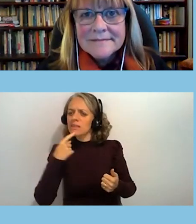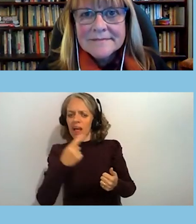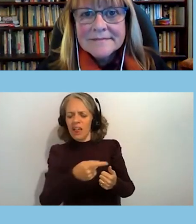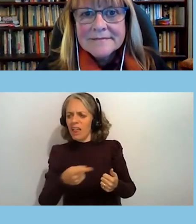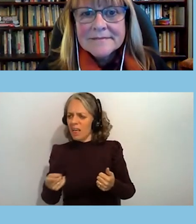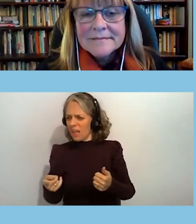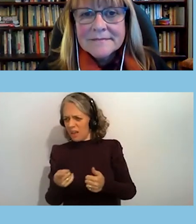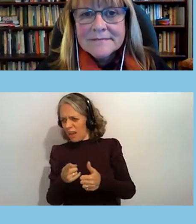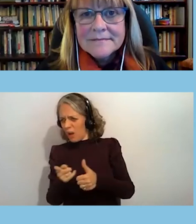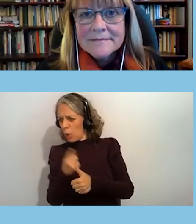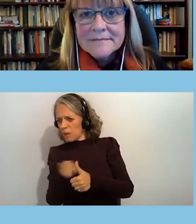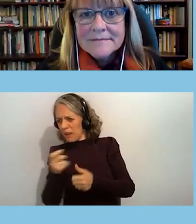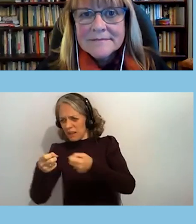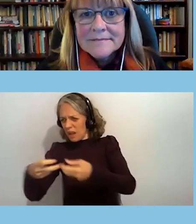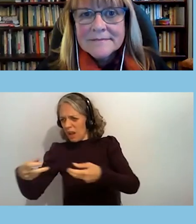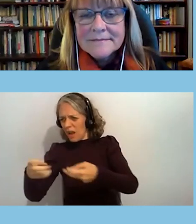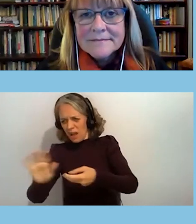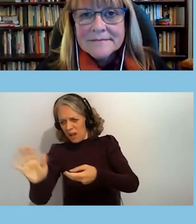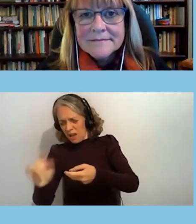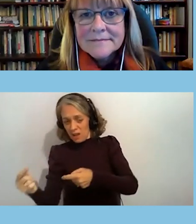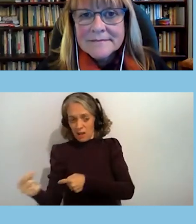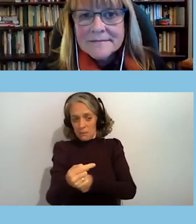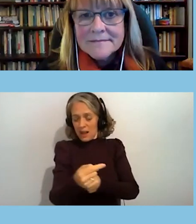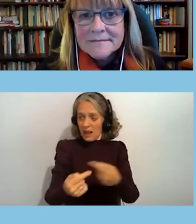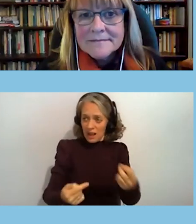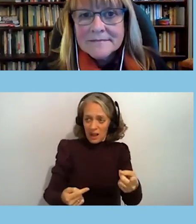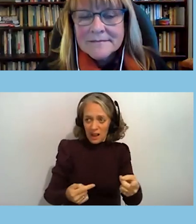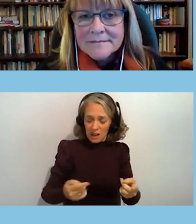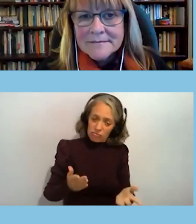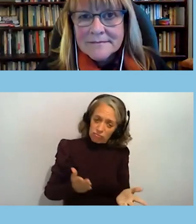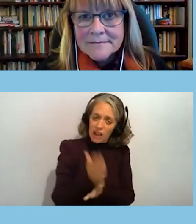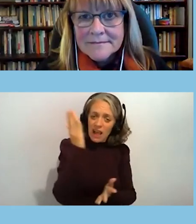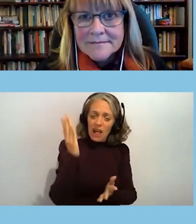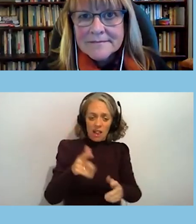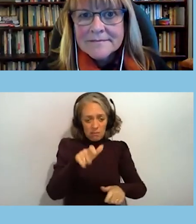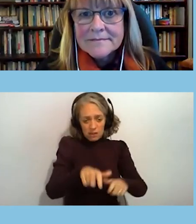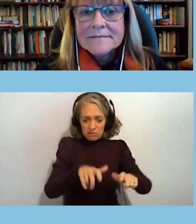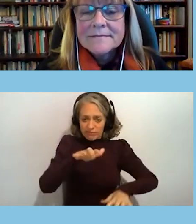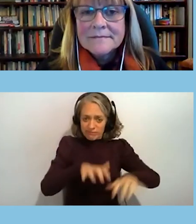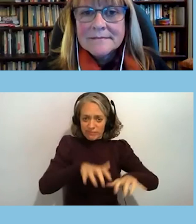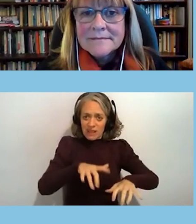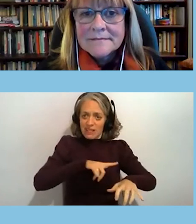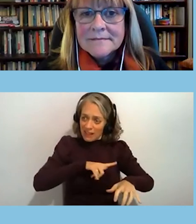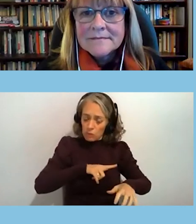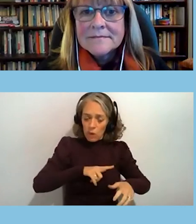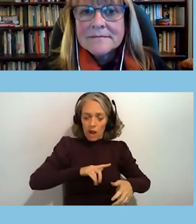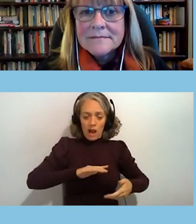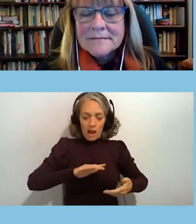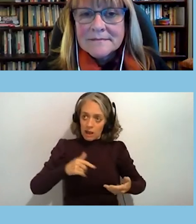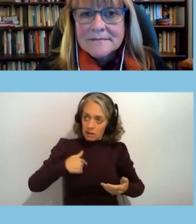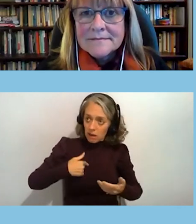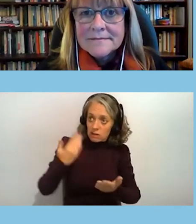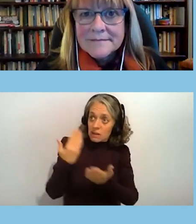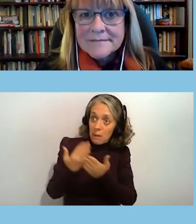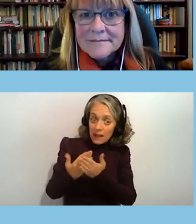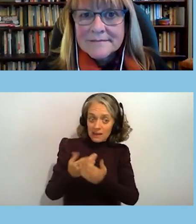you spoke just now, as a way to sort of explain the reason why we're making the kind of access provision demands that we